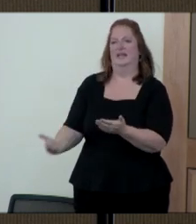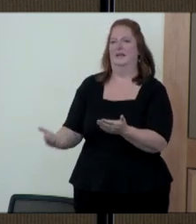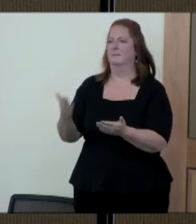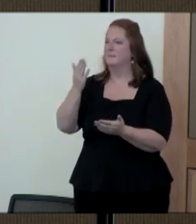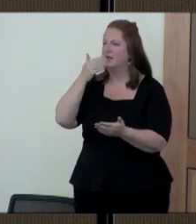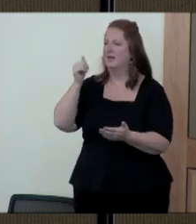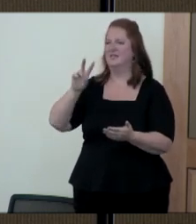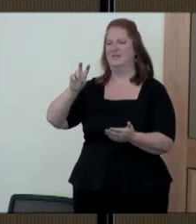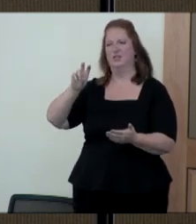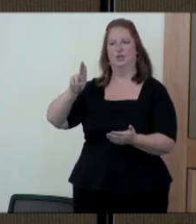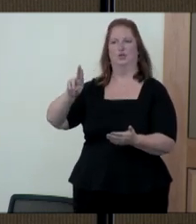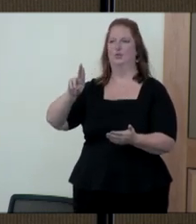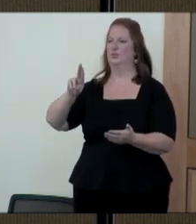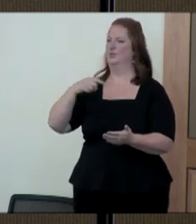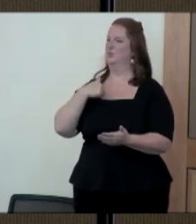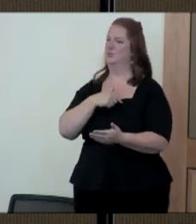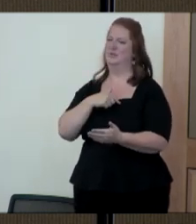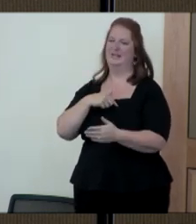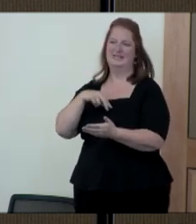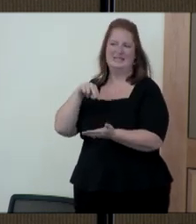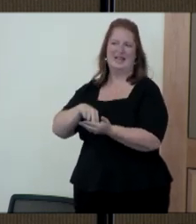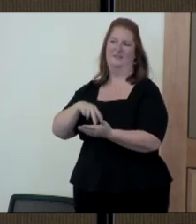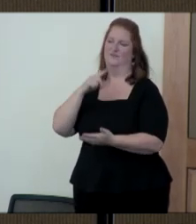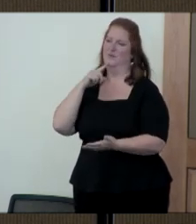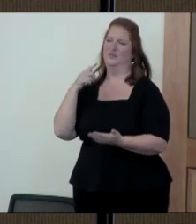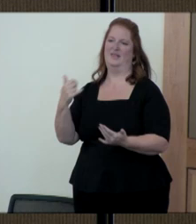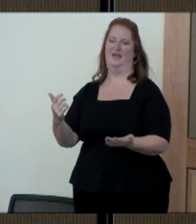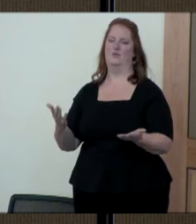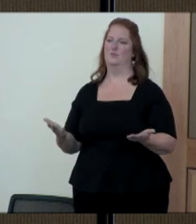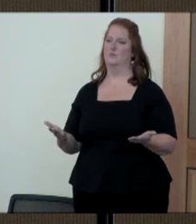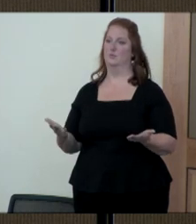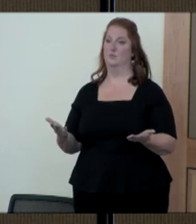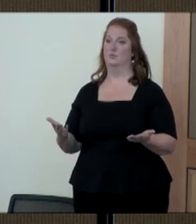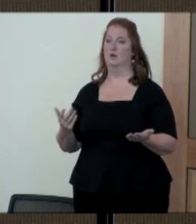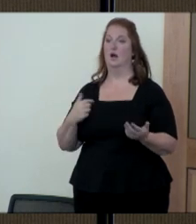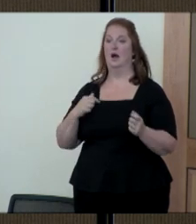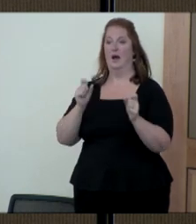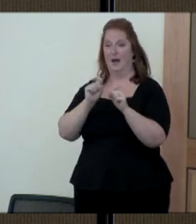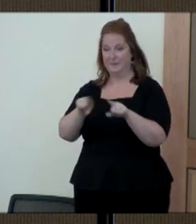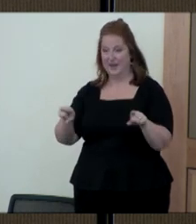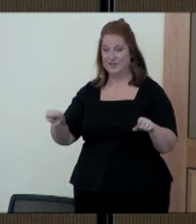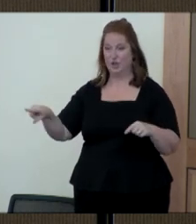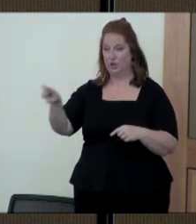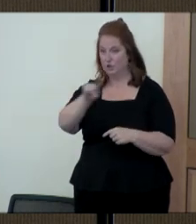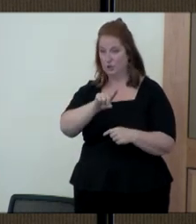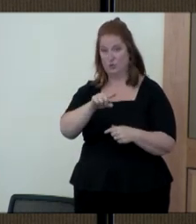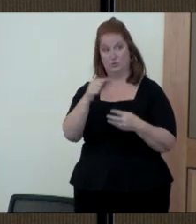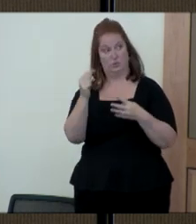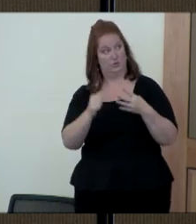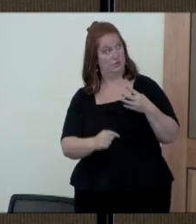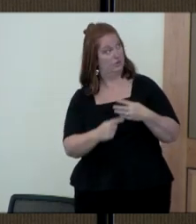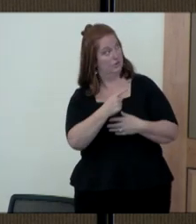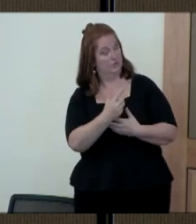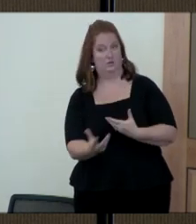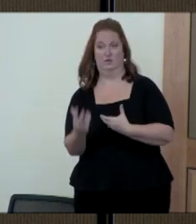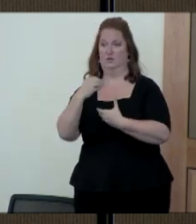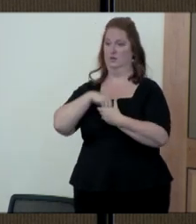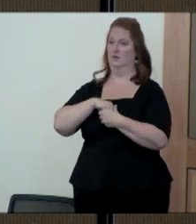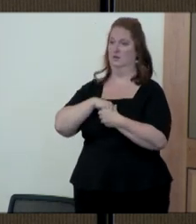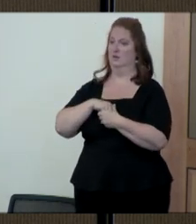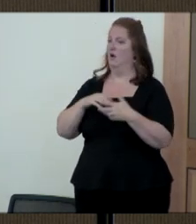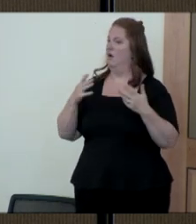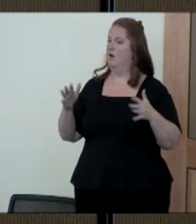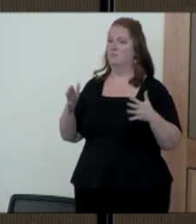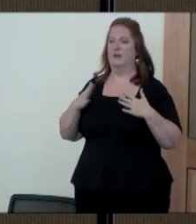VCU. It's what we stand for. I'm asking you to make these things your priorities. I've made them my